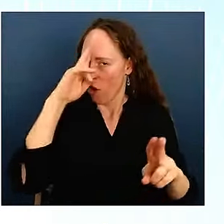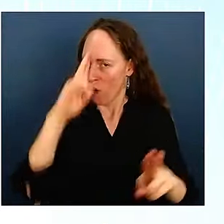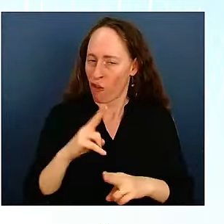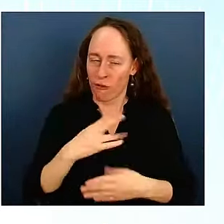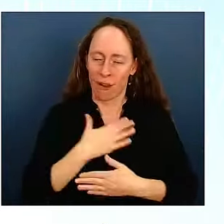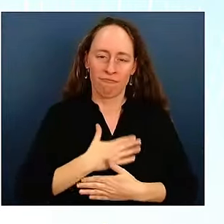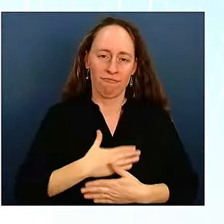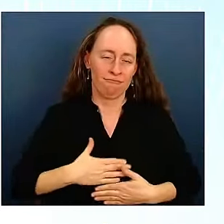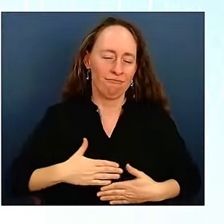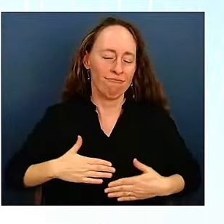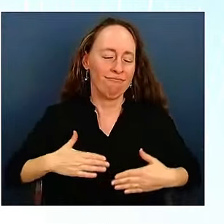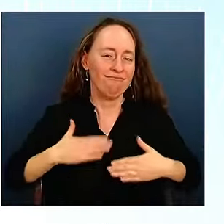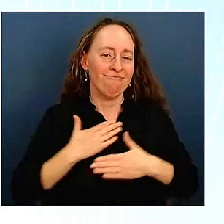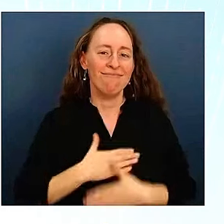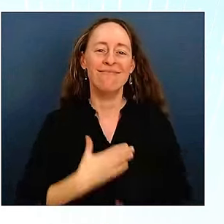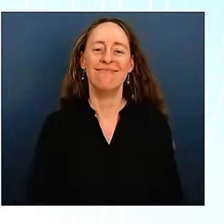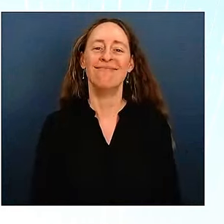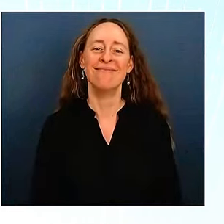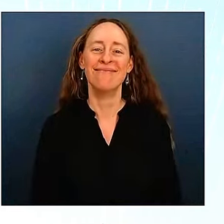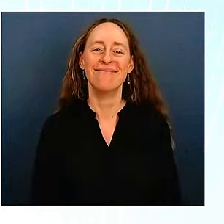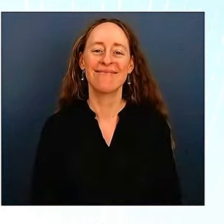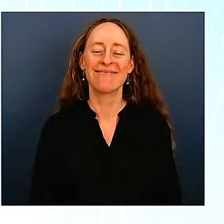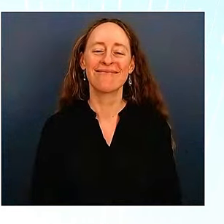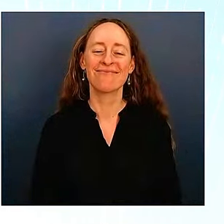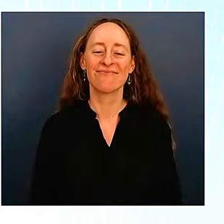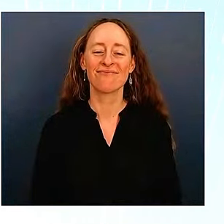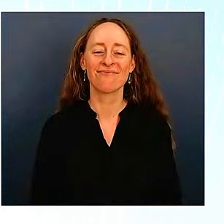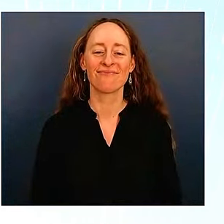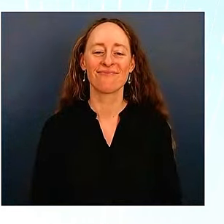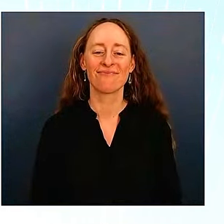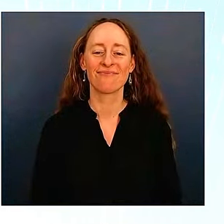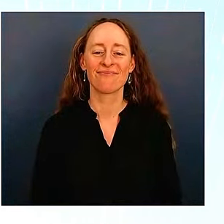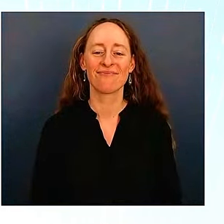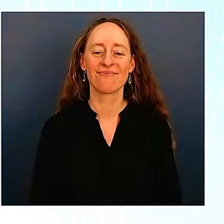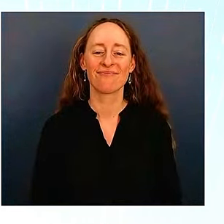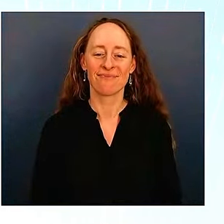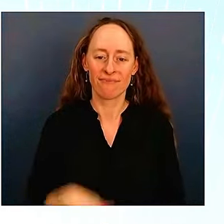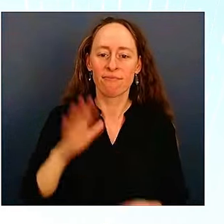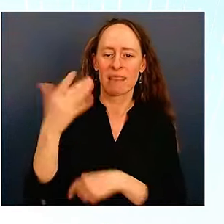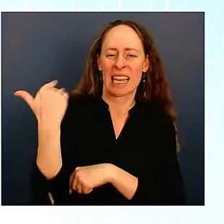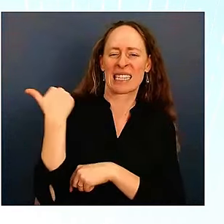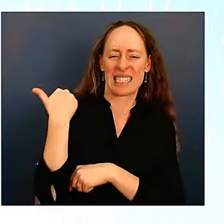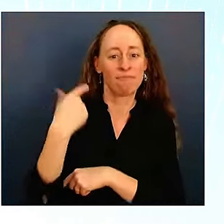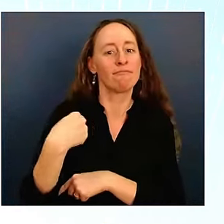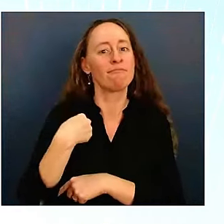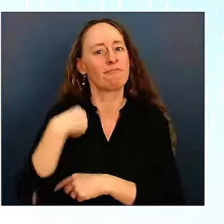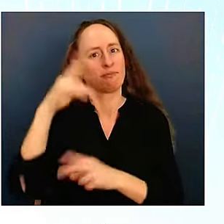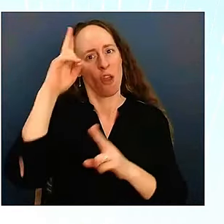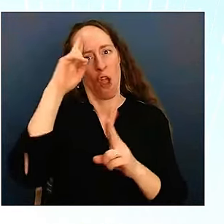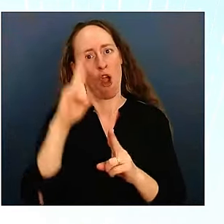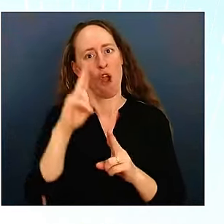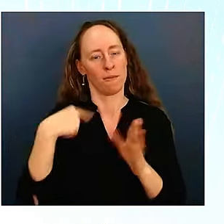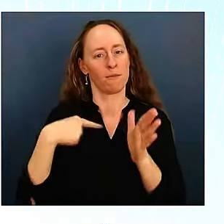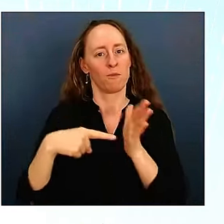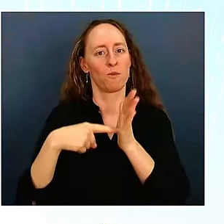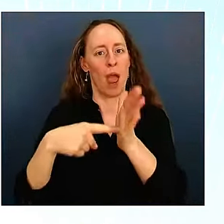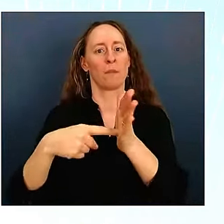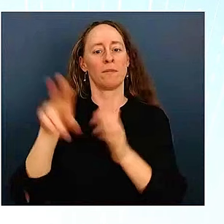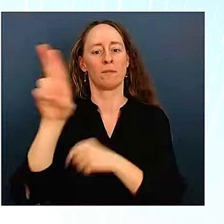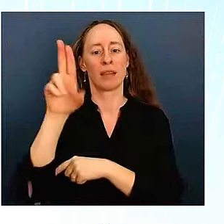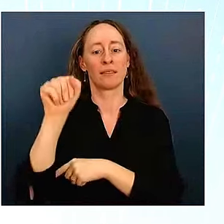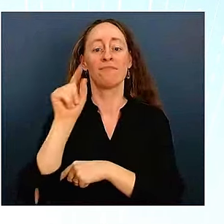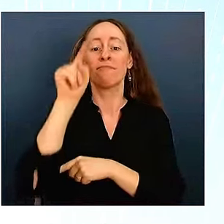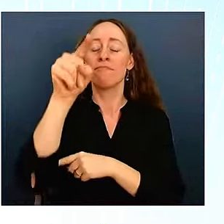And just a couple of months ago, I had the honor of representing the United States at the closing ceremonies of the 2024